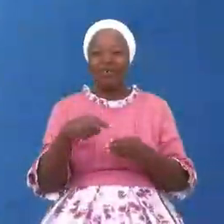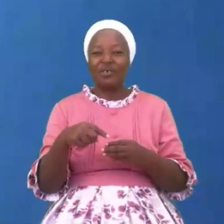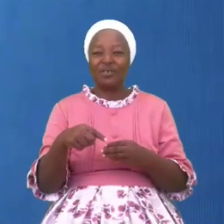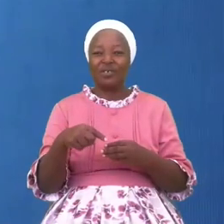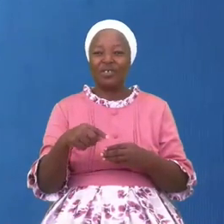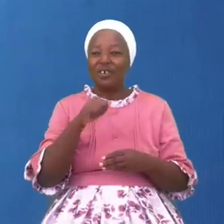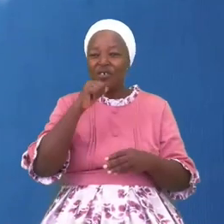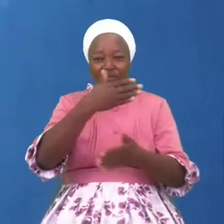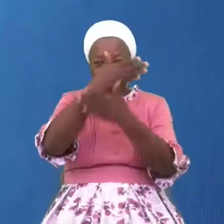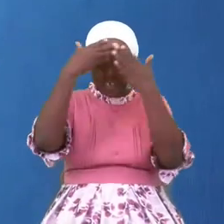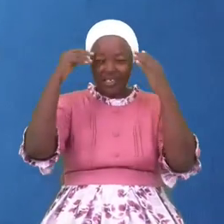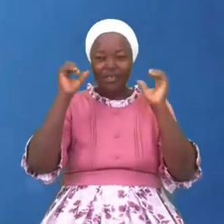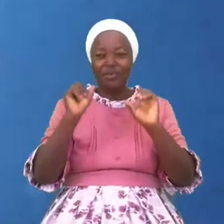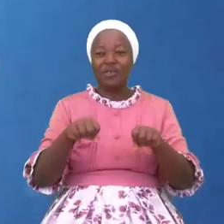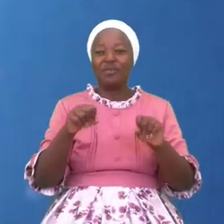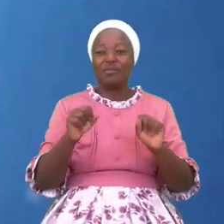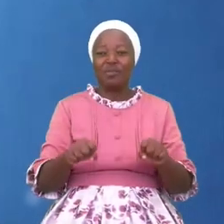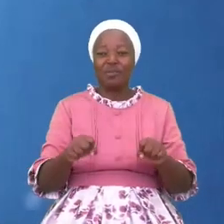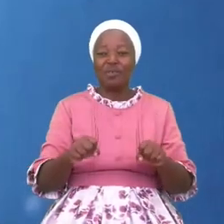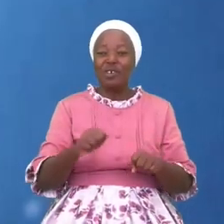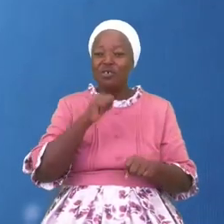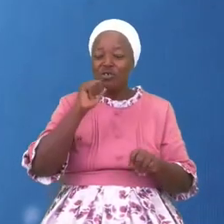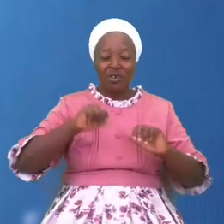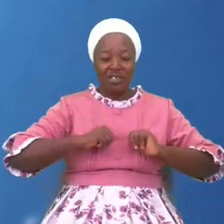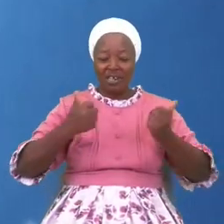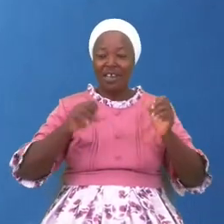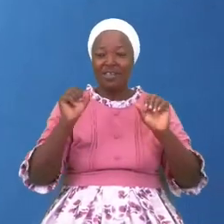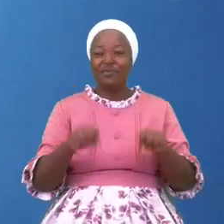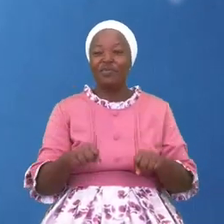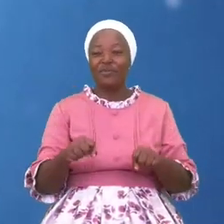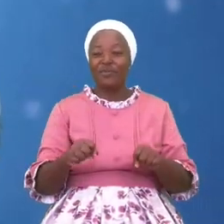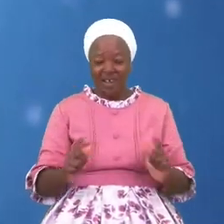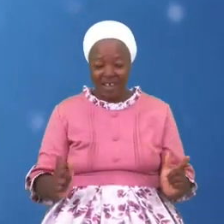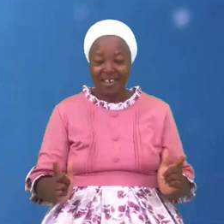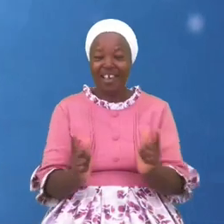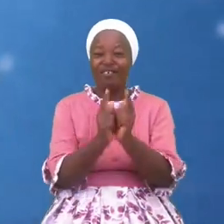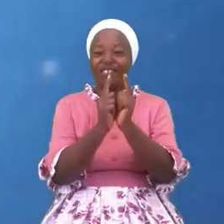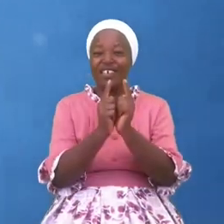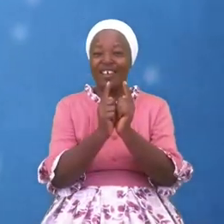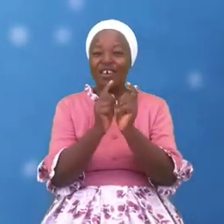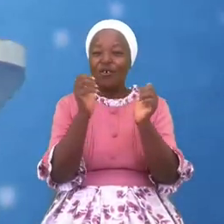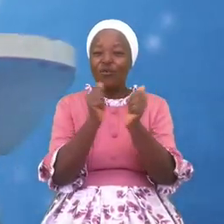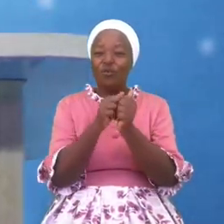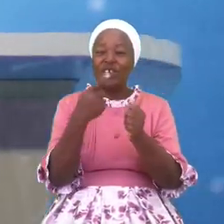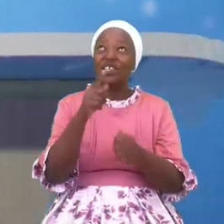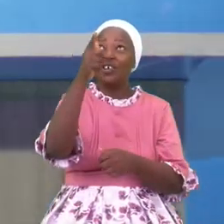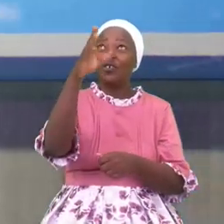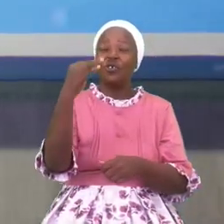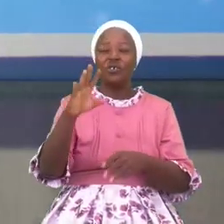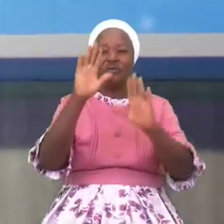undeniable encounter of the God of wonders. And this